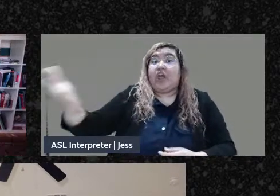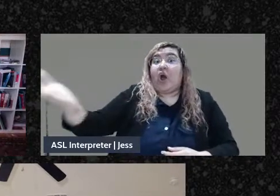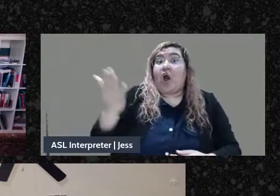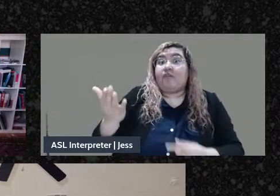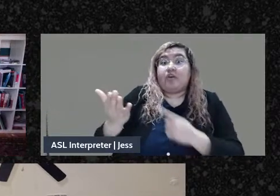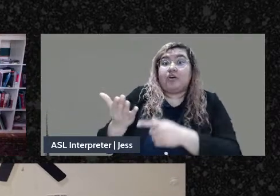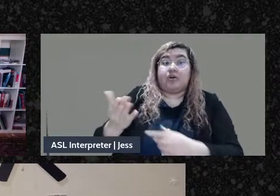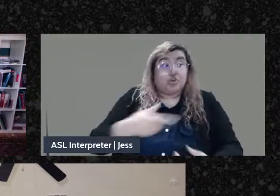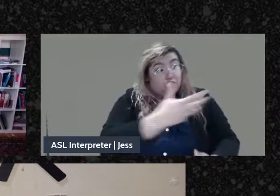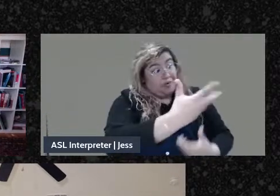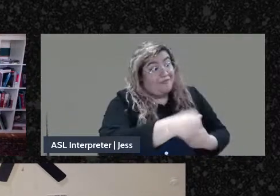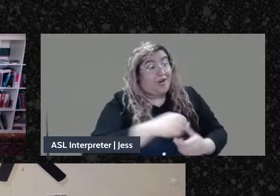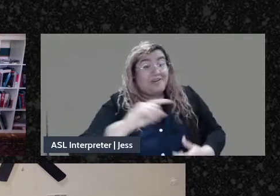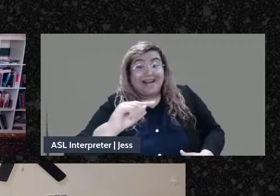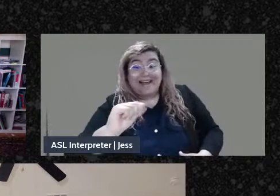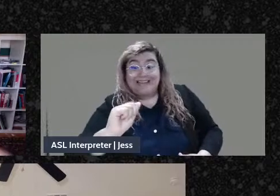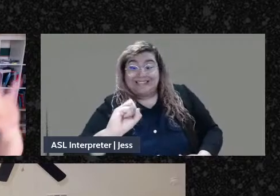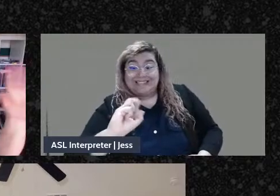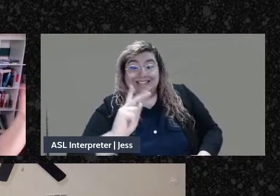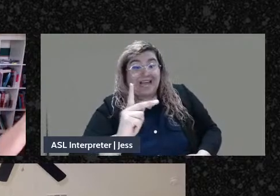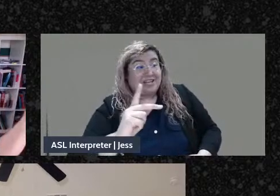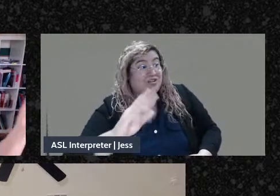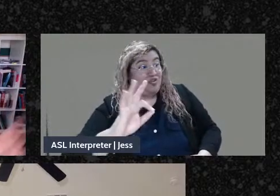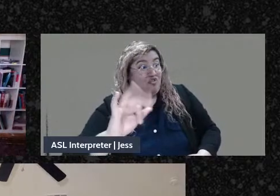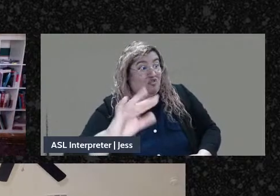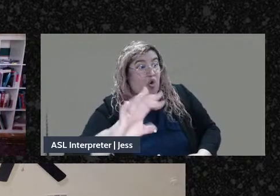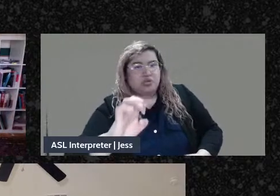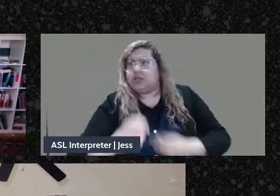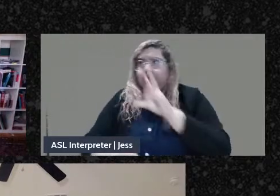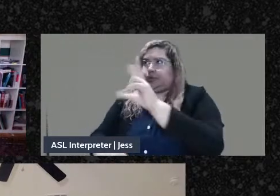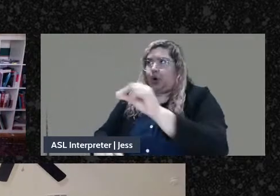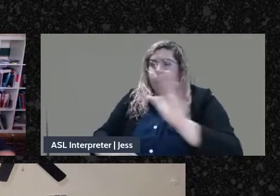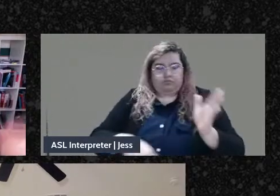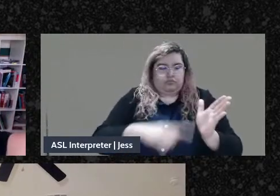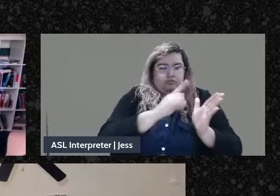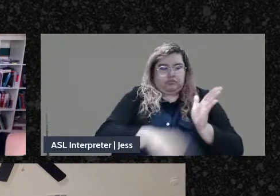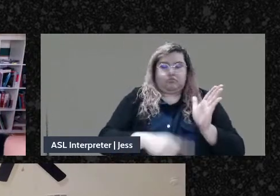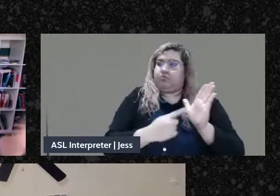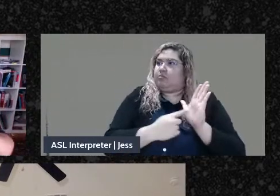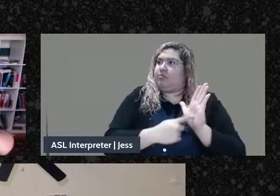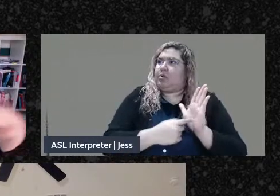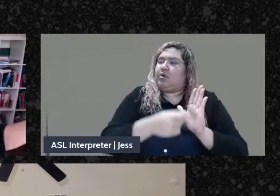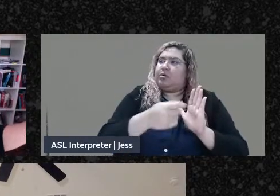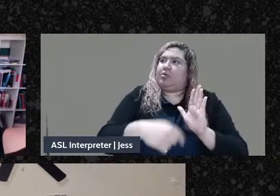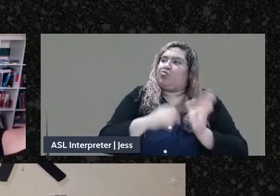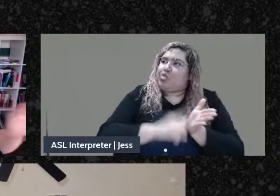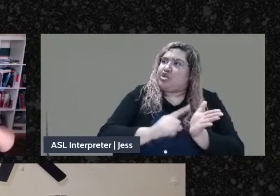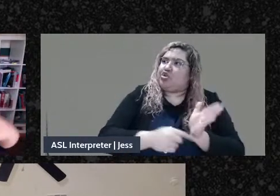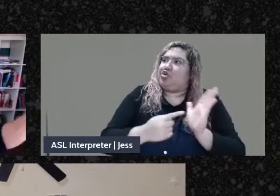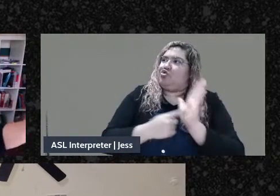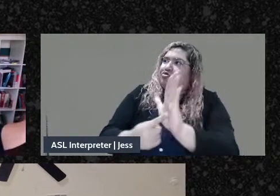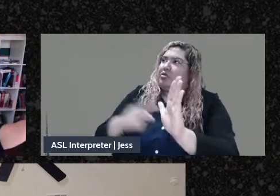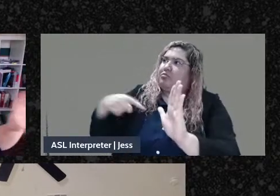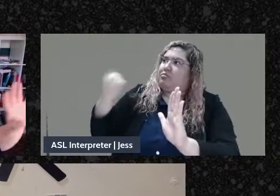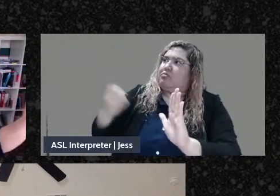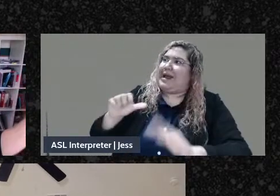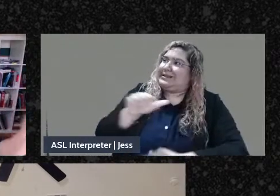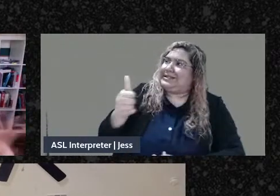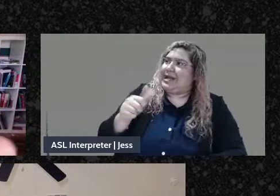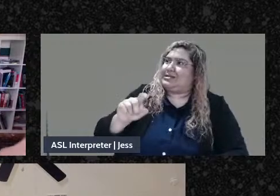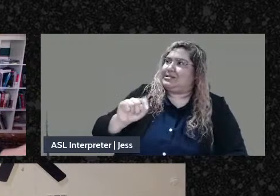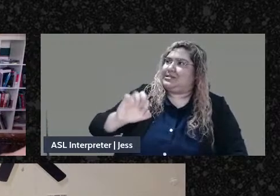Nope, no task forces. In fact, here's a report showing the last 10 task forces and the ways that they were, basically ways